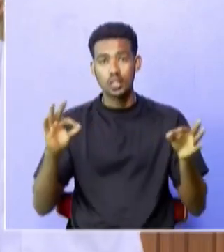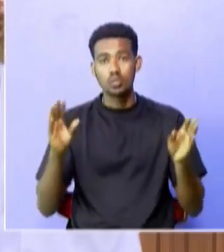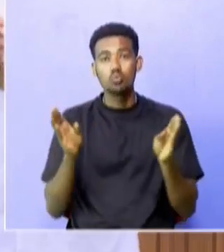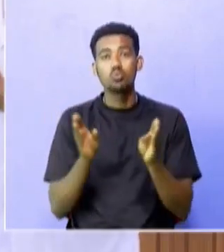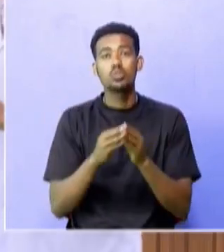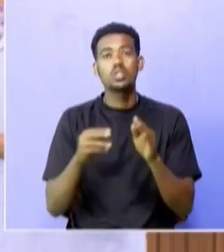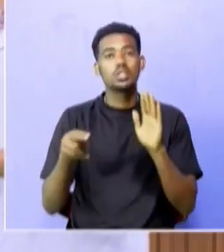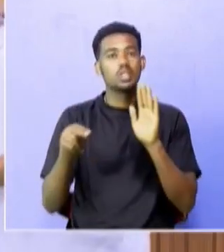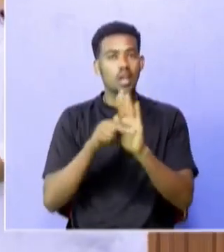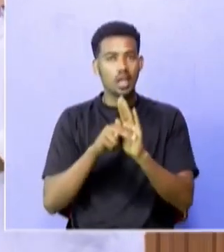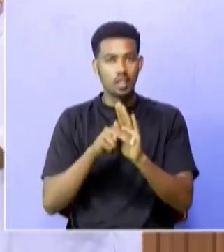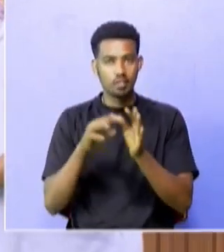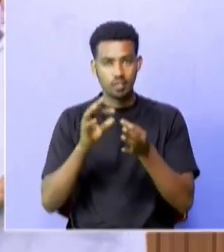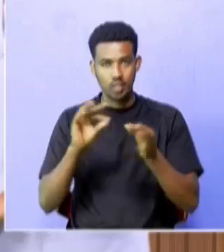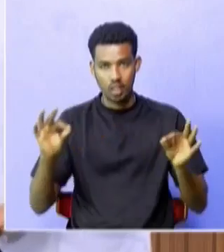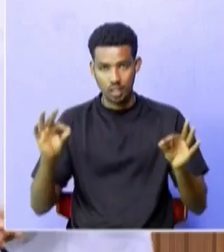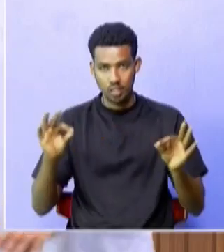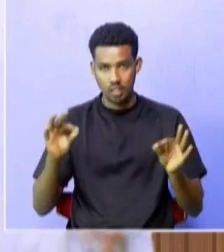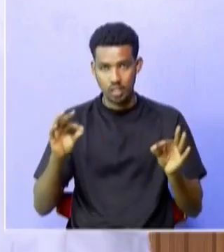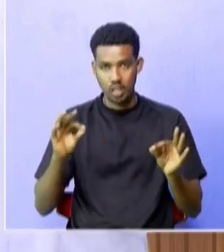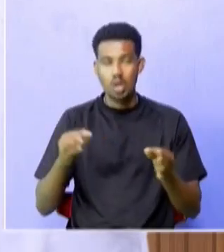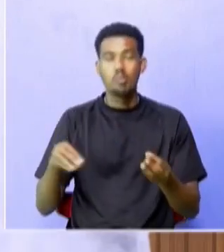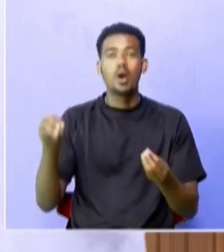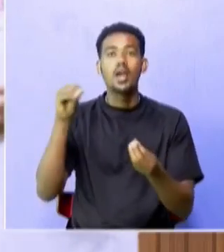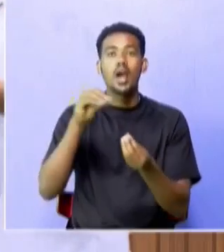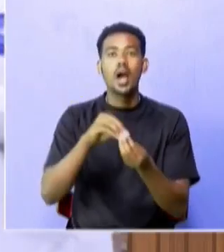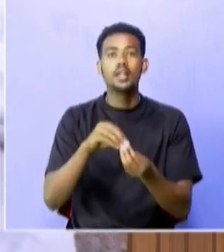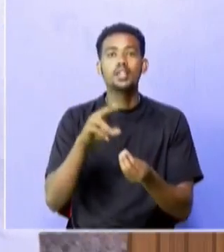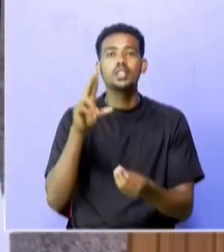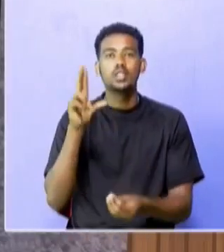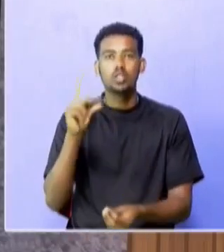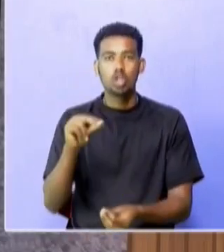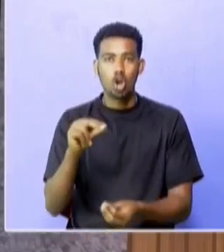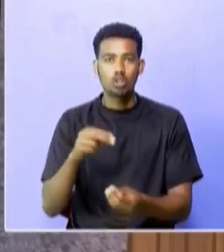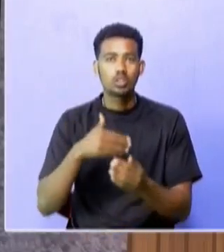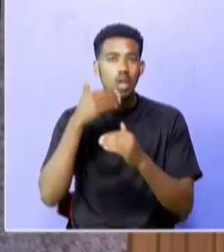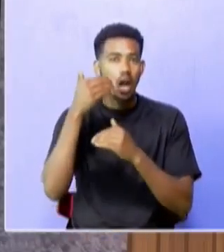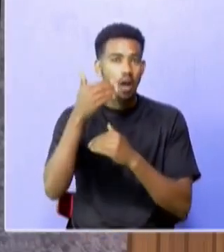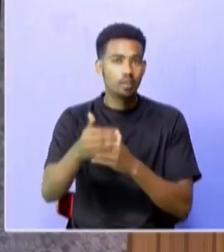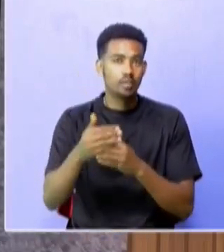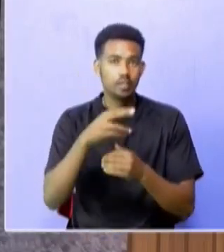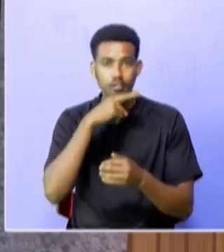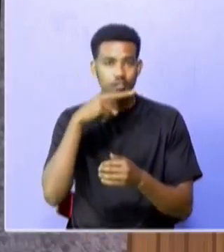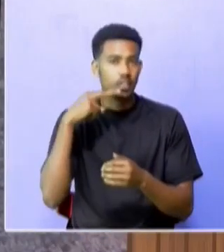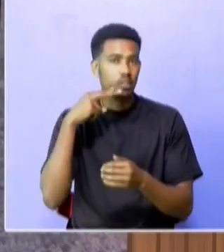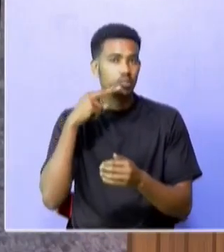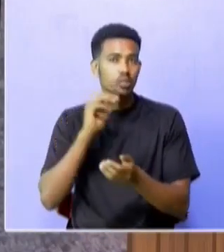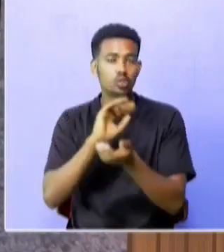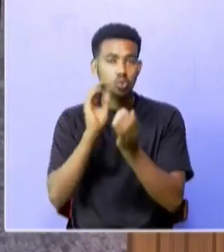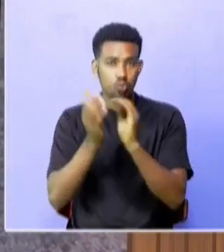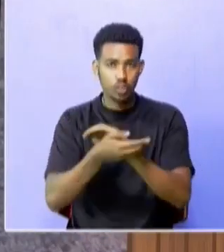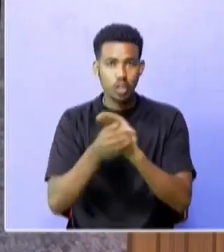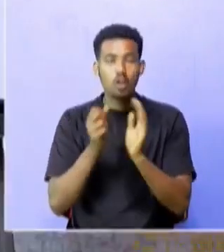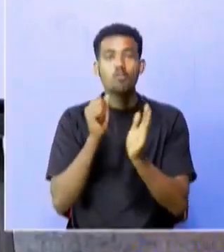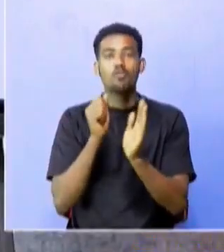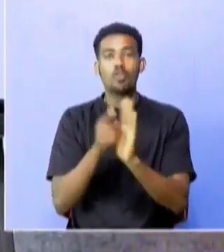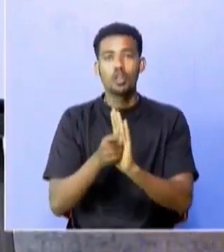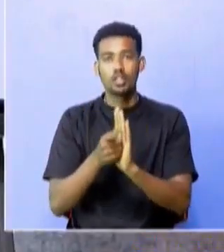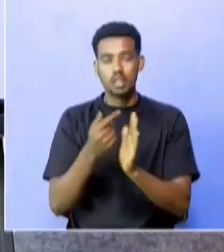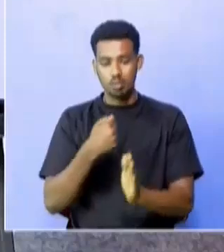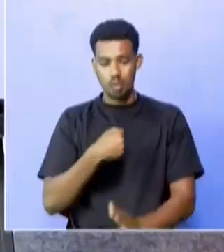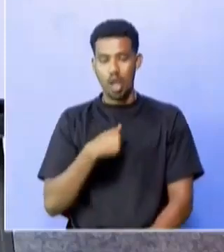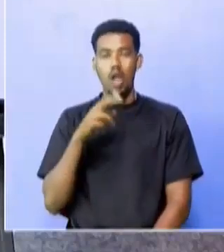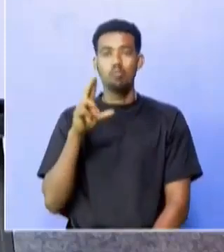with negative sentence by adding note after verb to be. For example, I'm